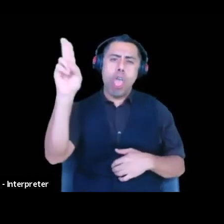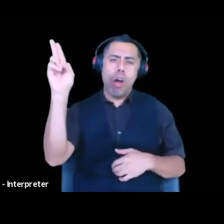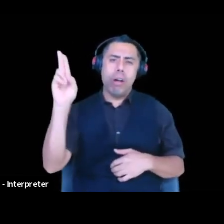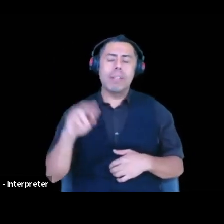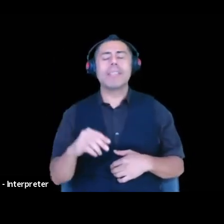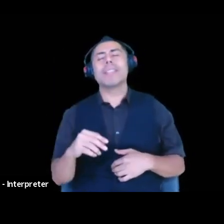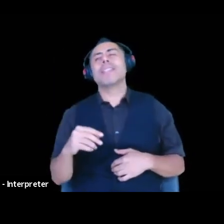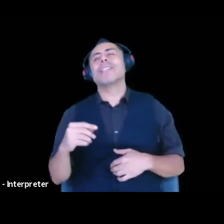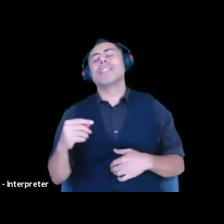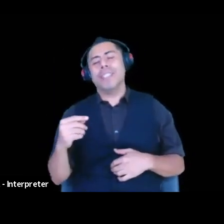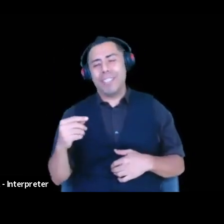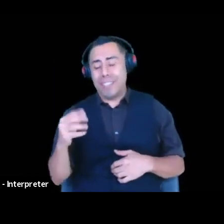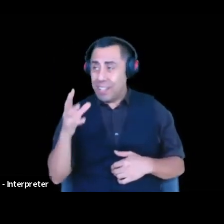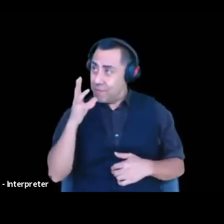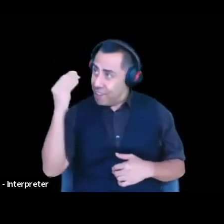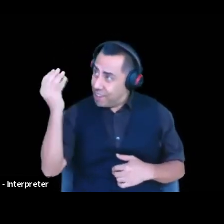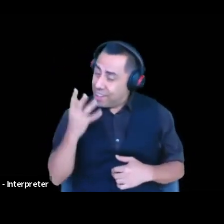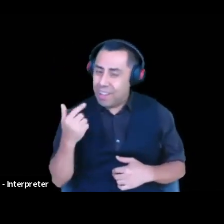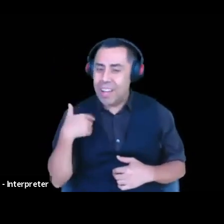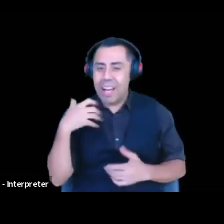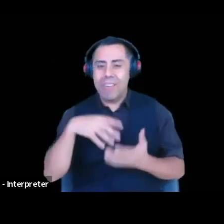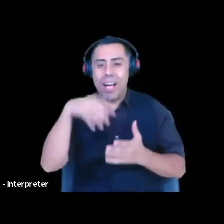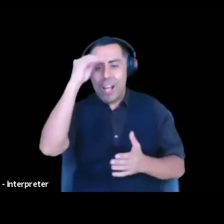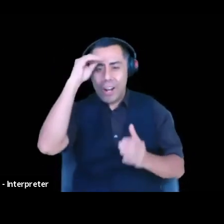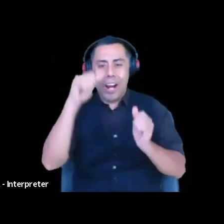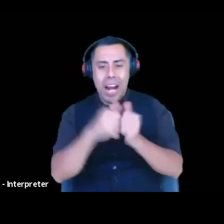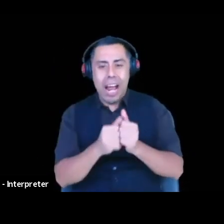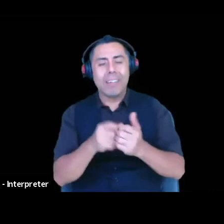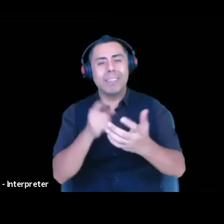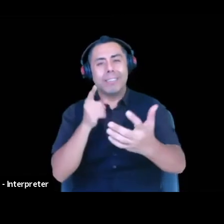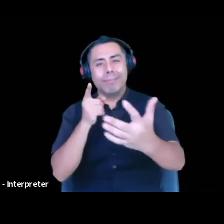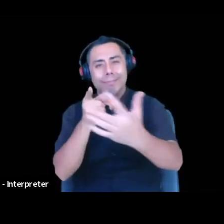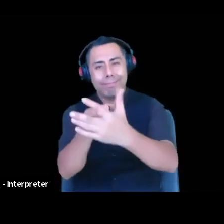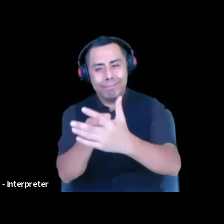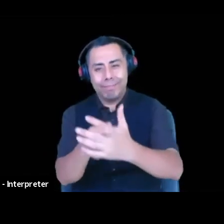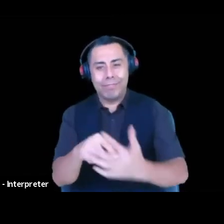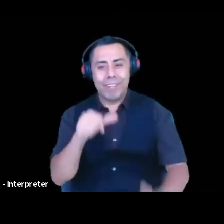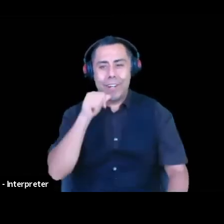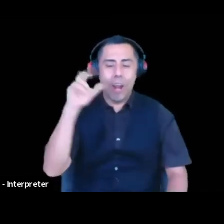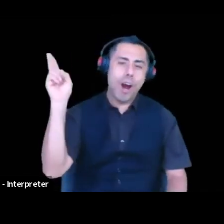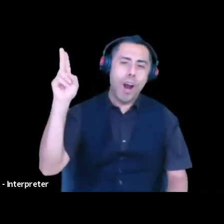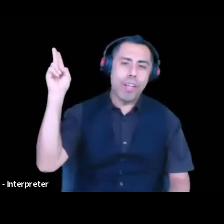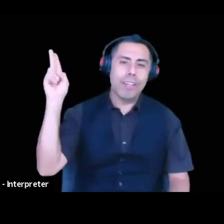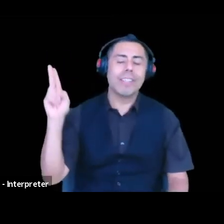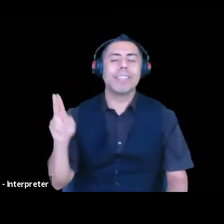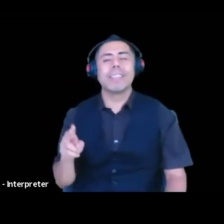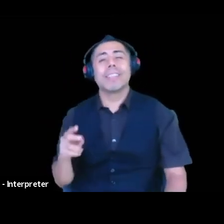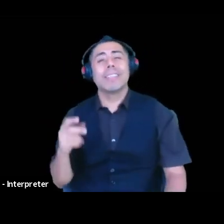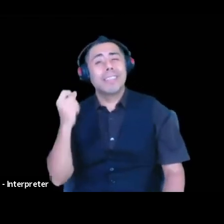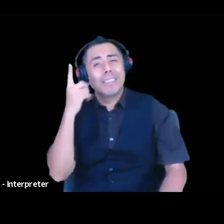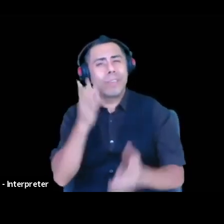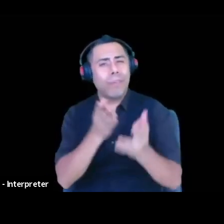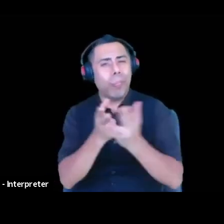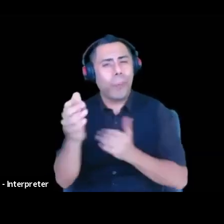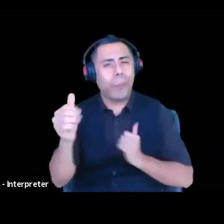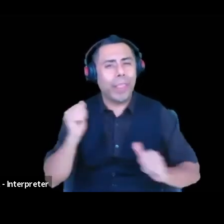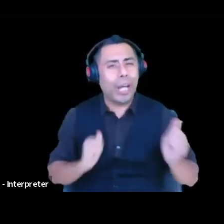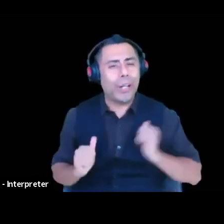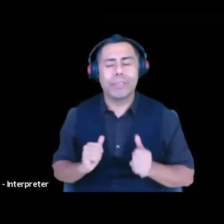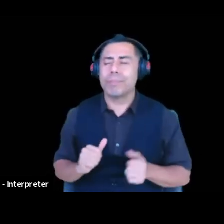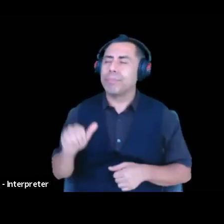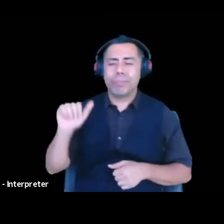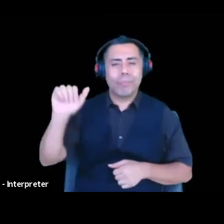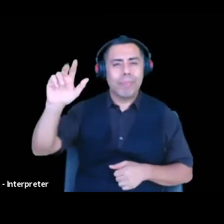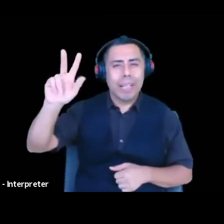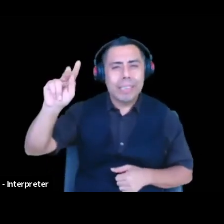point across. And naturally, through a medium like theater, TV, books, granted, with